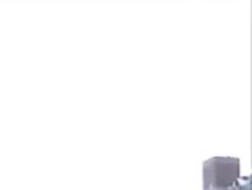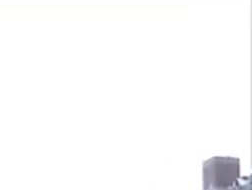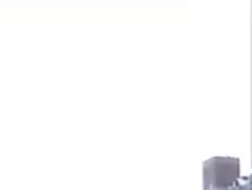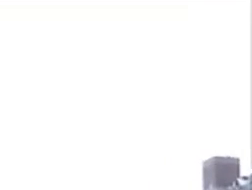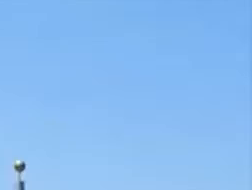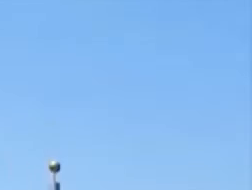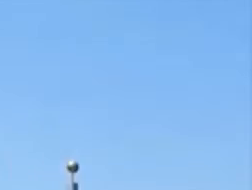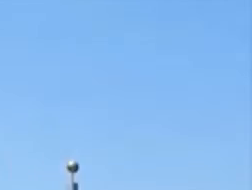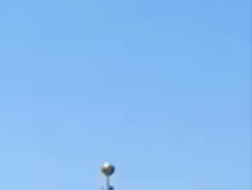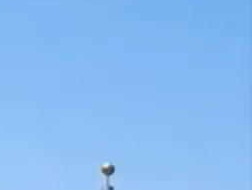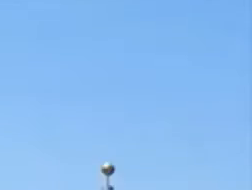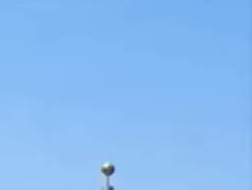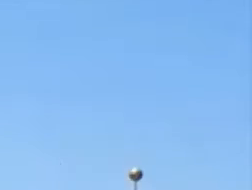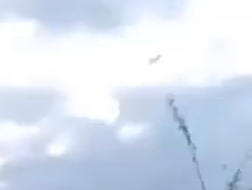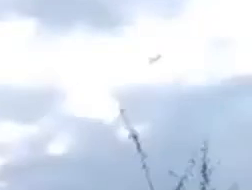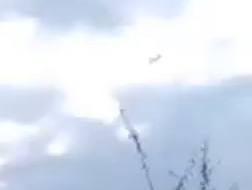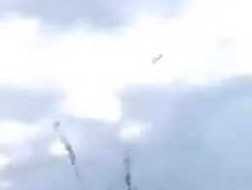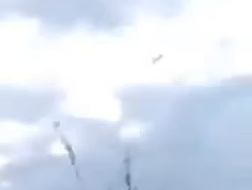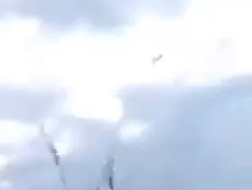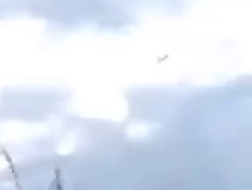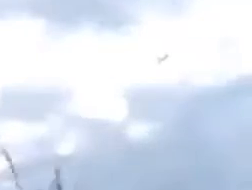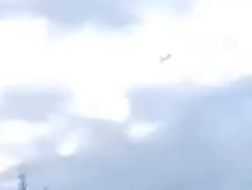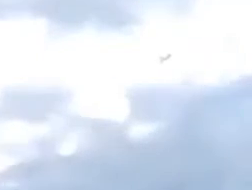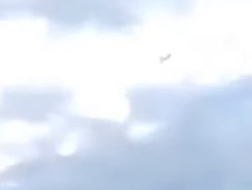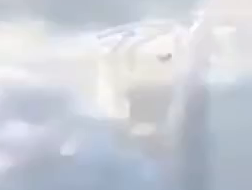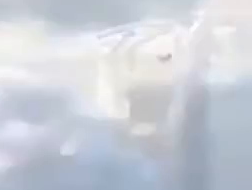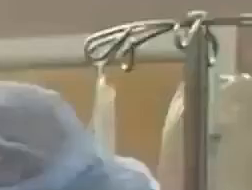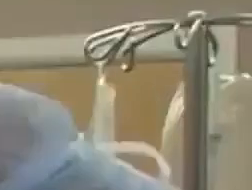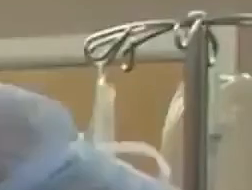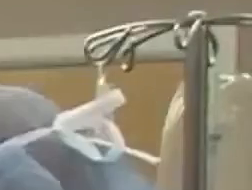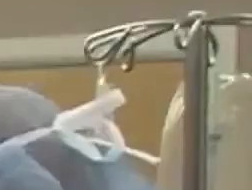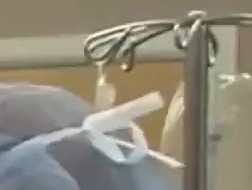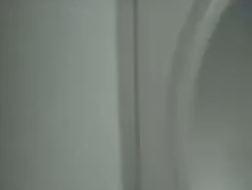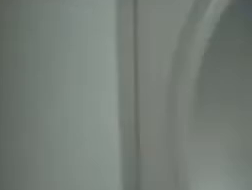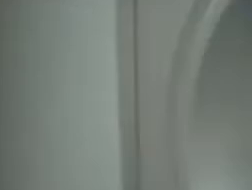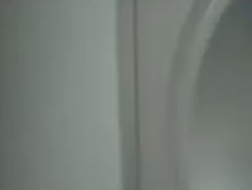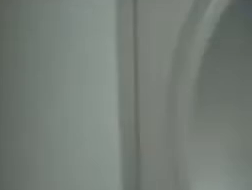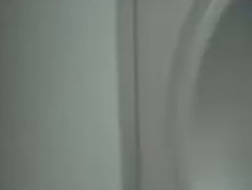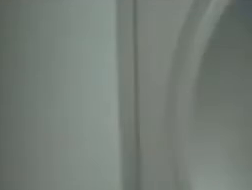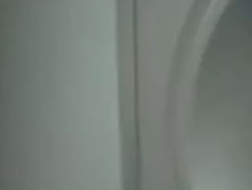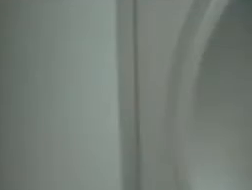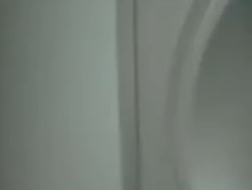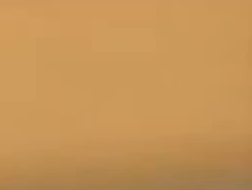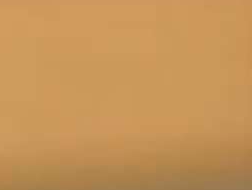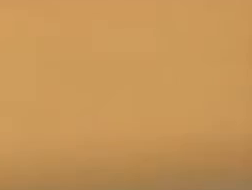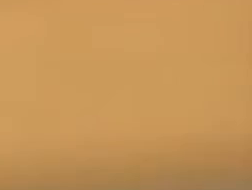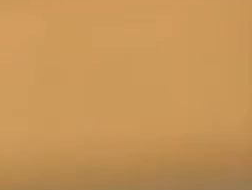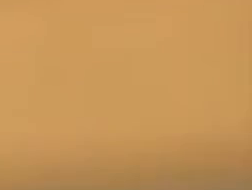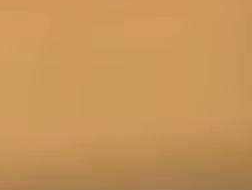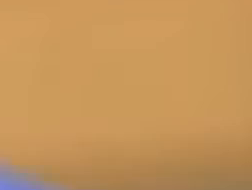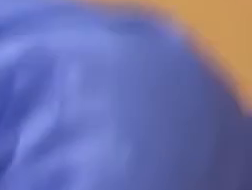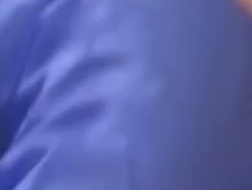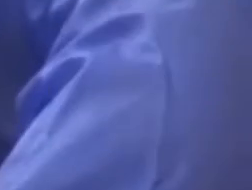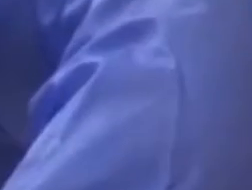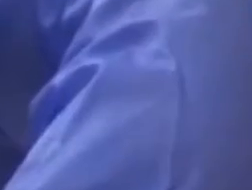For over 50 years, the University of Alabama at Birmingham has been a pioneer for innovation, leveraging research and diversity to